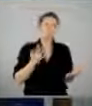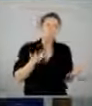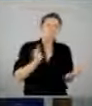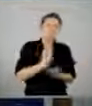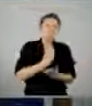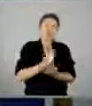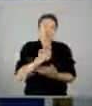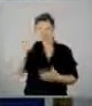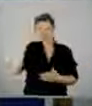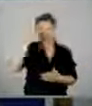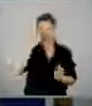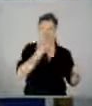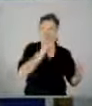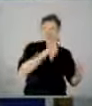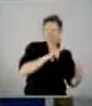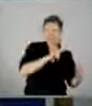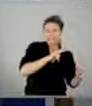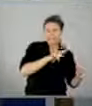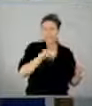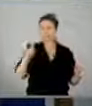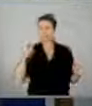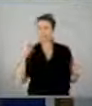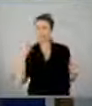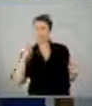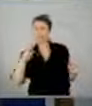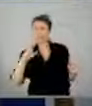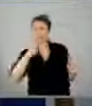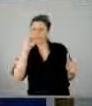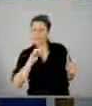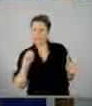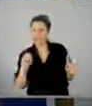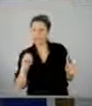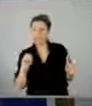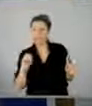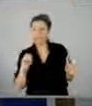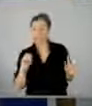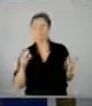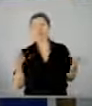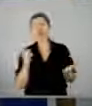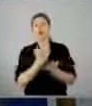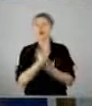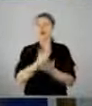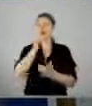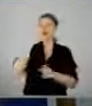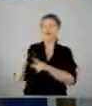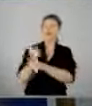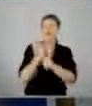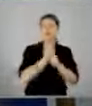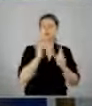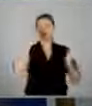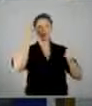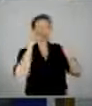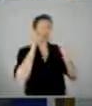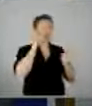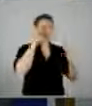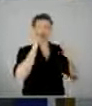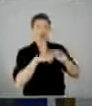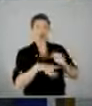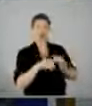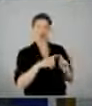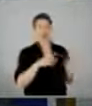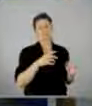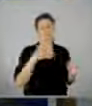So I would emphasise that a lot of this discussion of numbers is not particularly relevant. What's important is